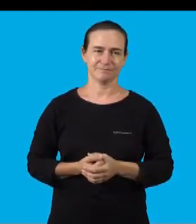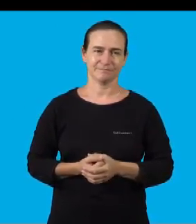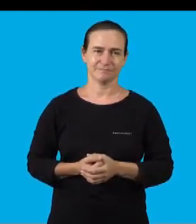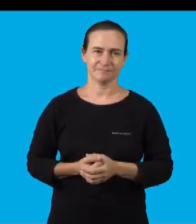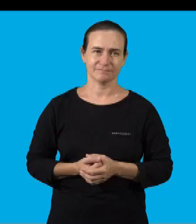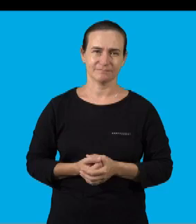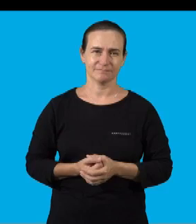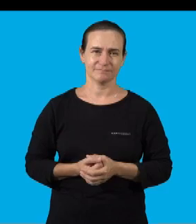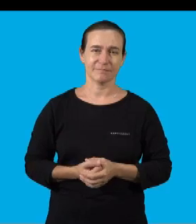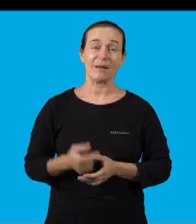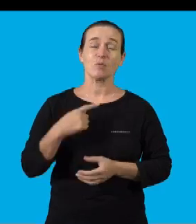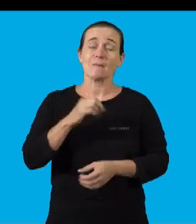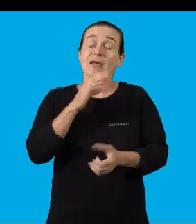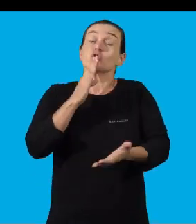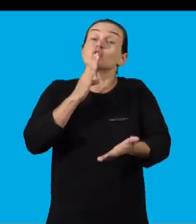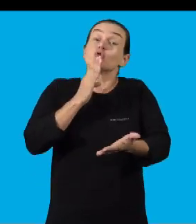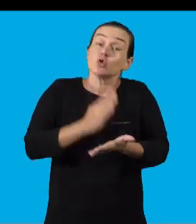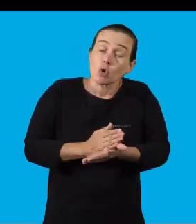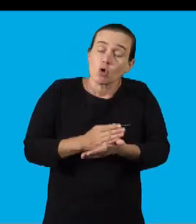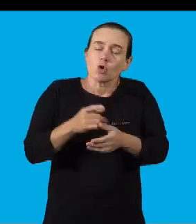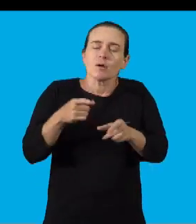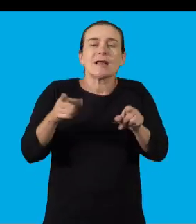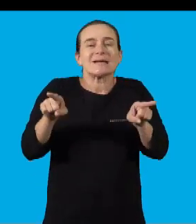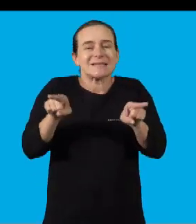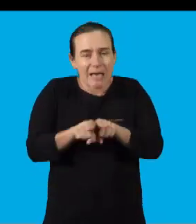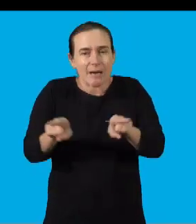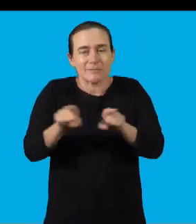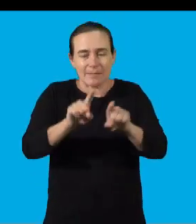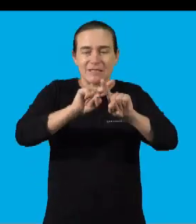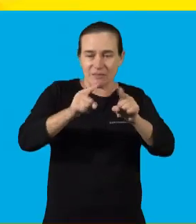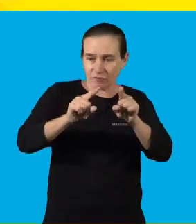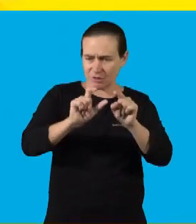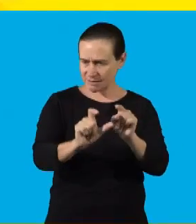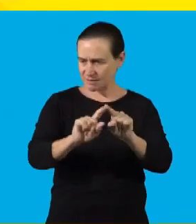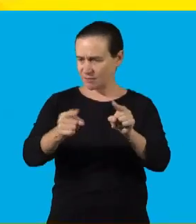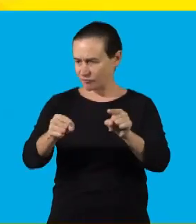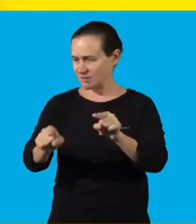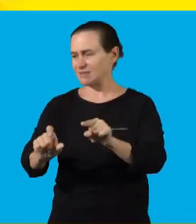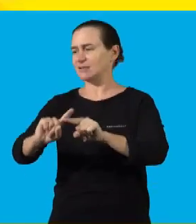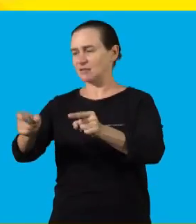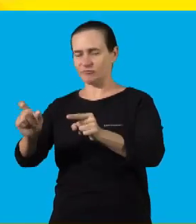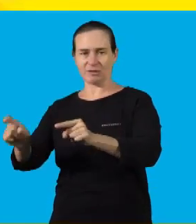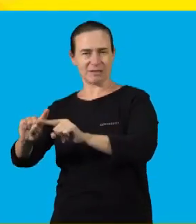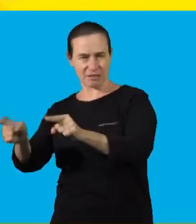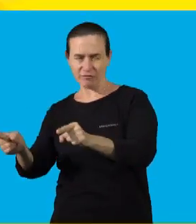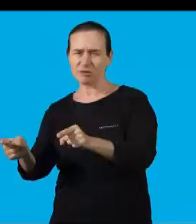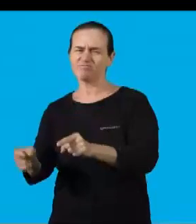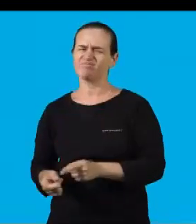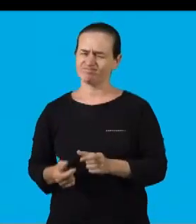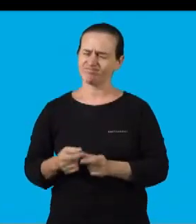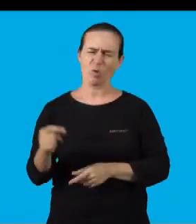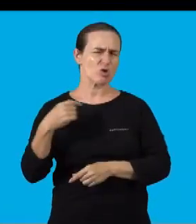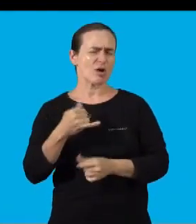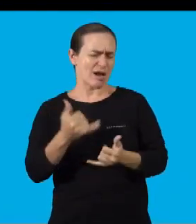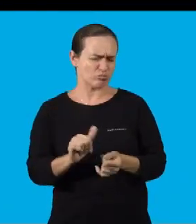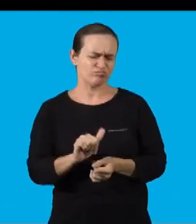that this difference is common, so it needs to be common for us to conclude that this is an arithmetic sequence, we are just